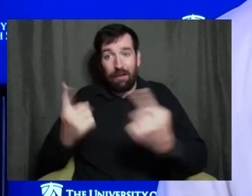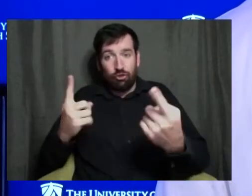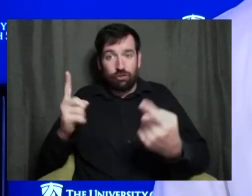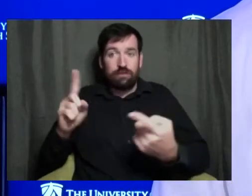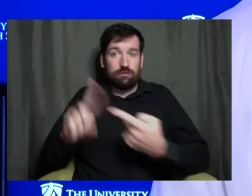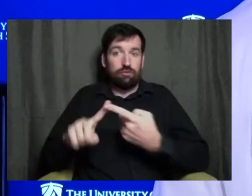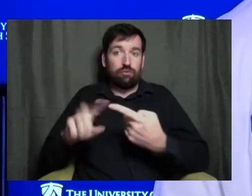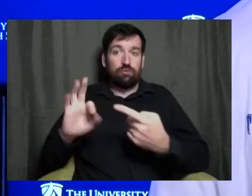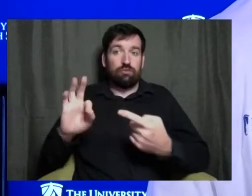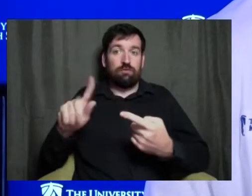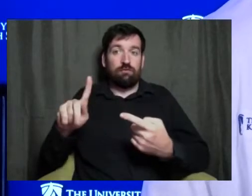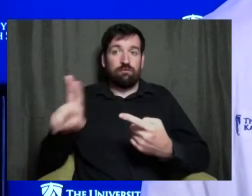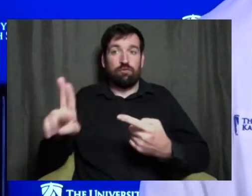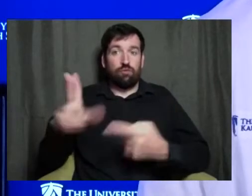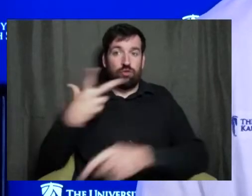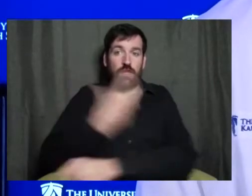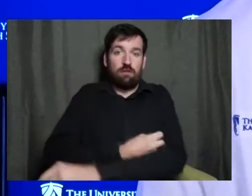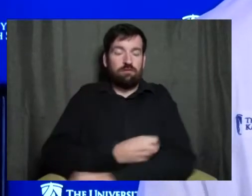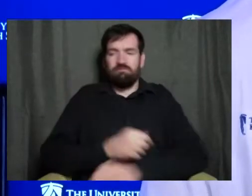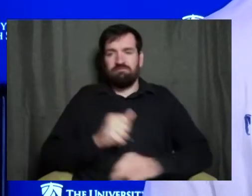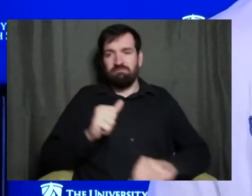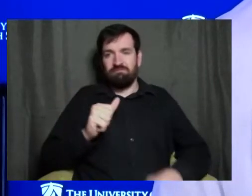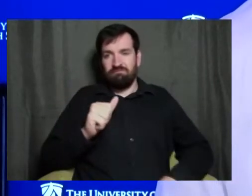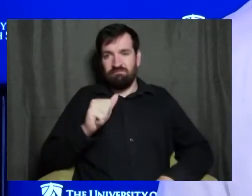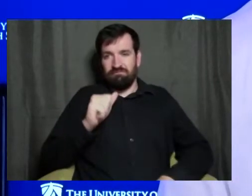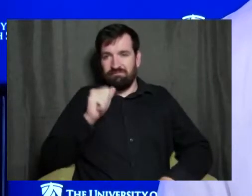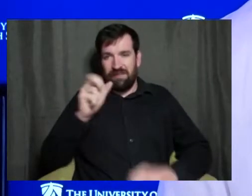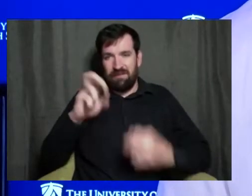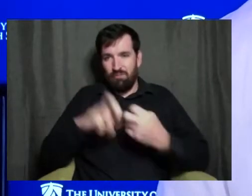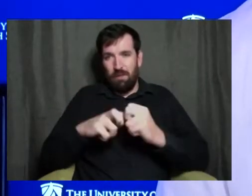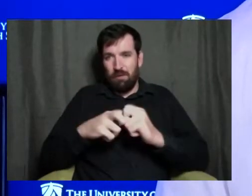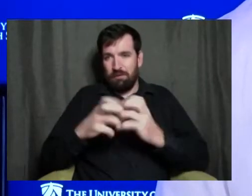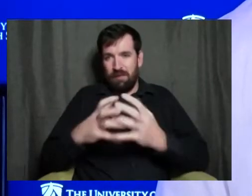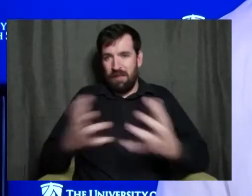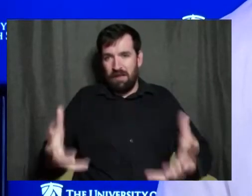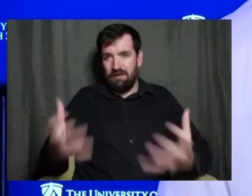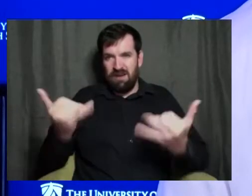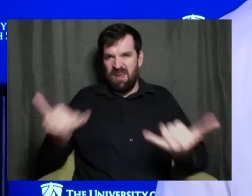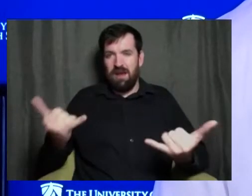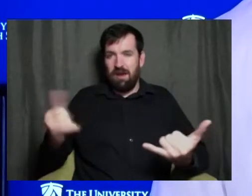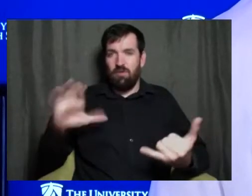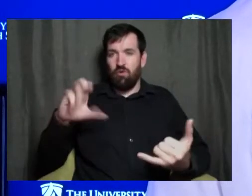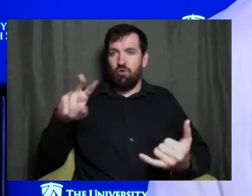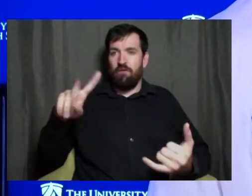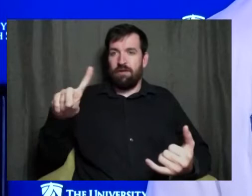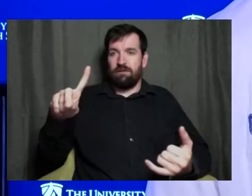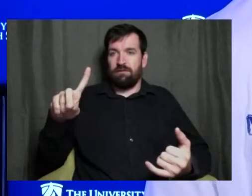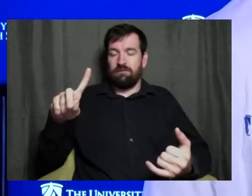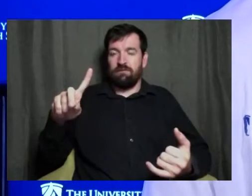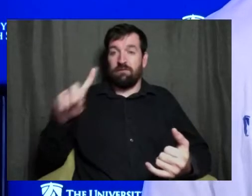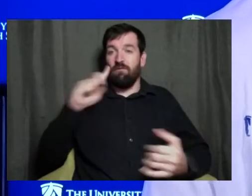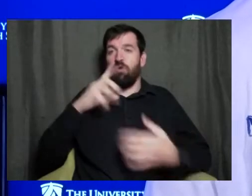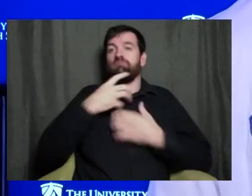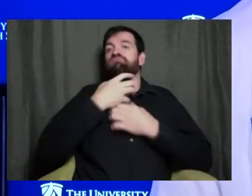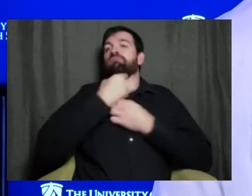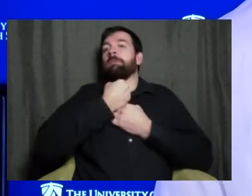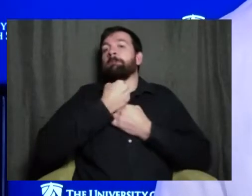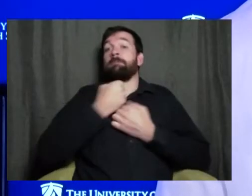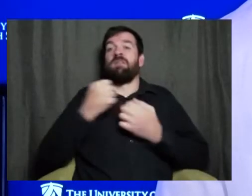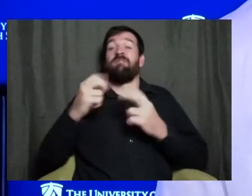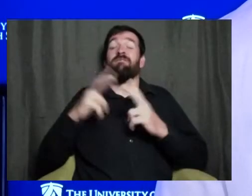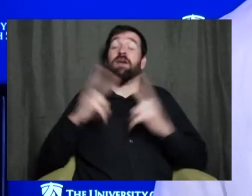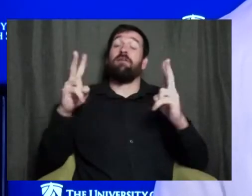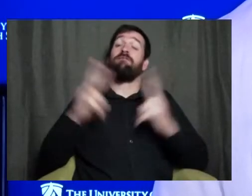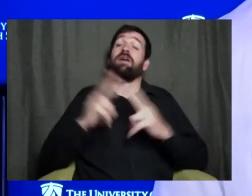vaccine. We don't really have this problem too much right now with the COVID vaccines as far as anaphylaxis. Very, very, very minimal